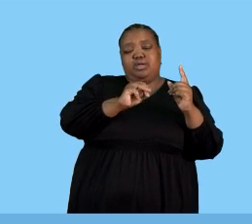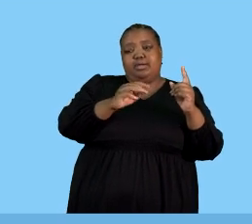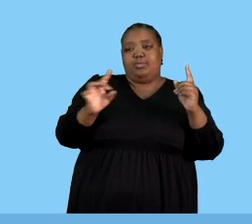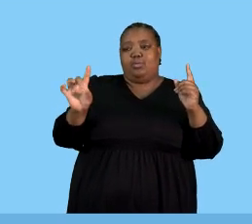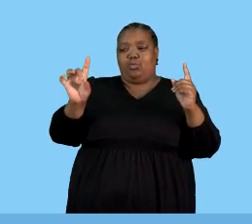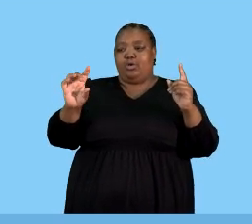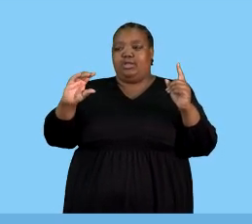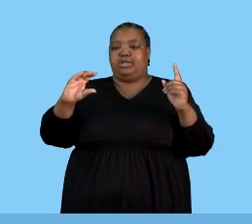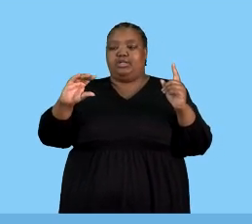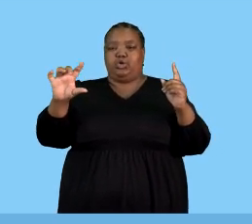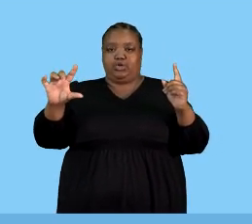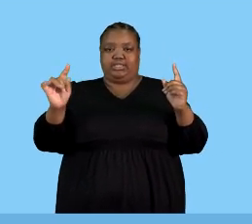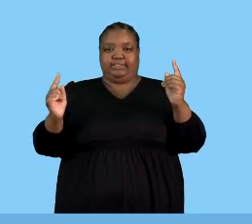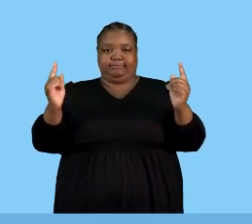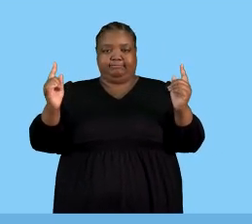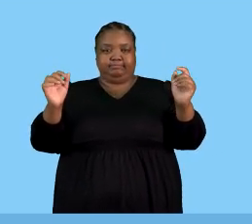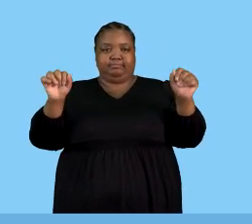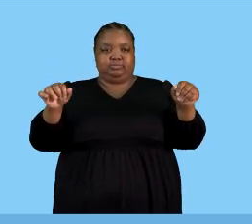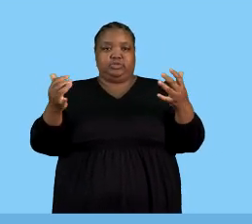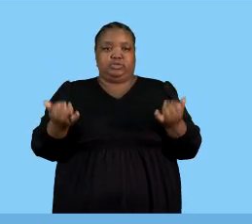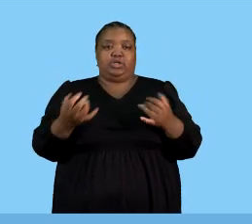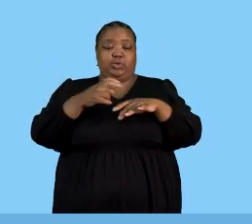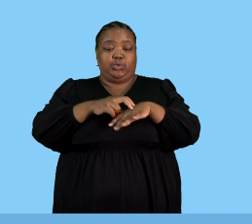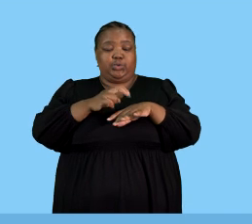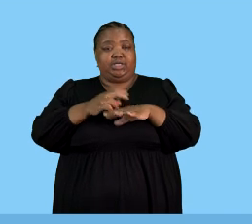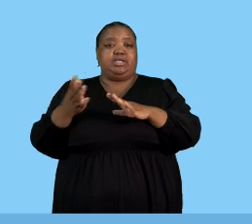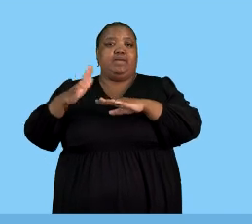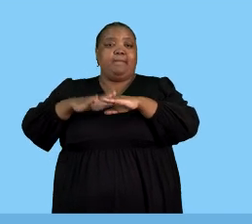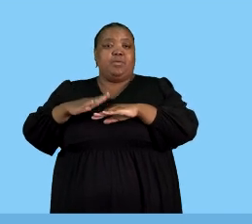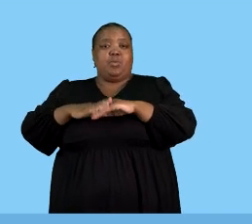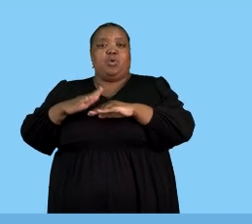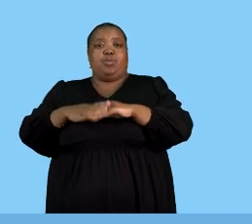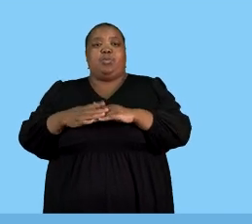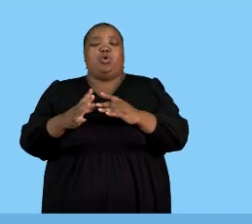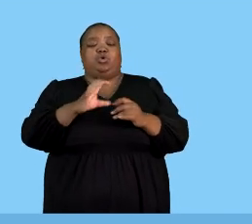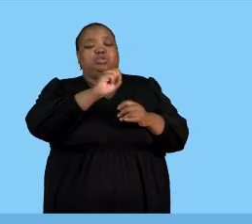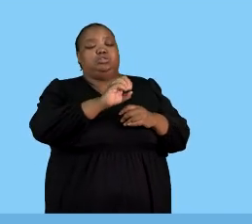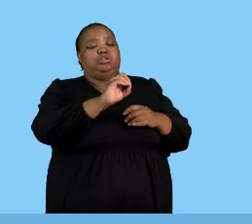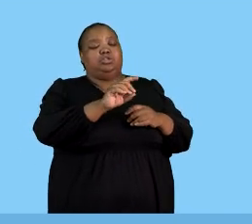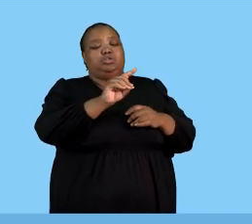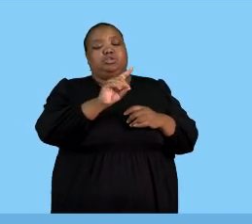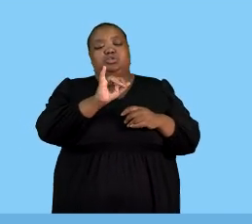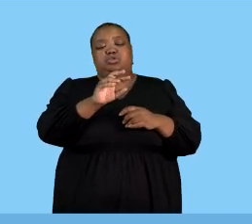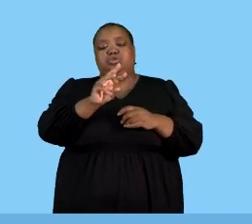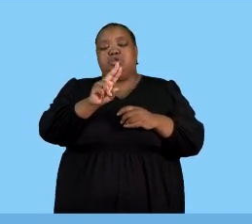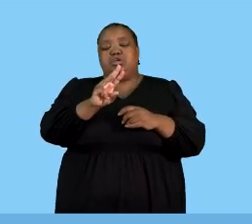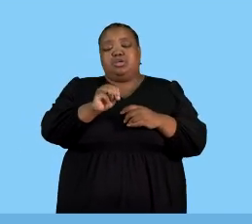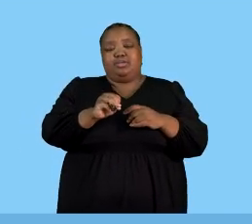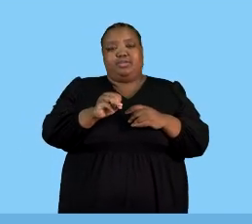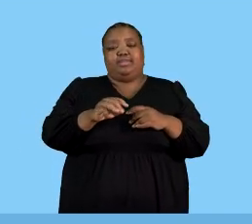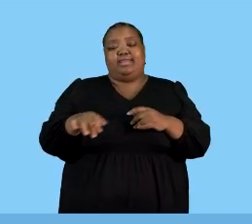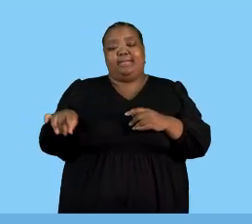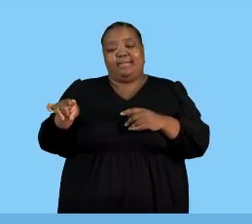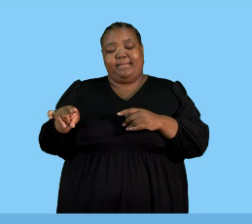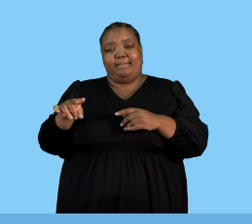the NaCl, what then happens to the other chlorine? So that is why we need another sodium atom so that it can